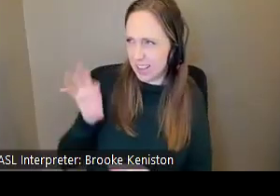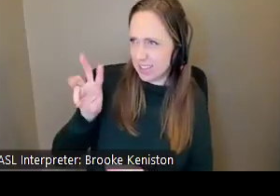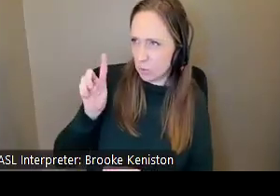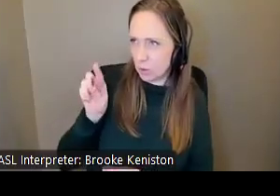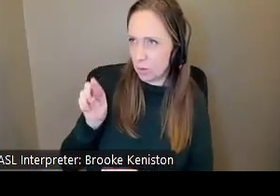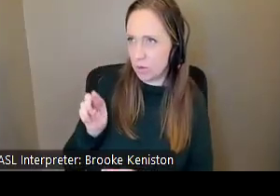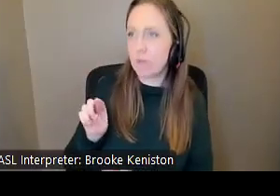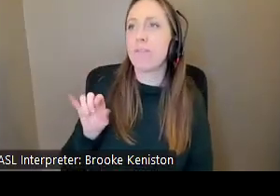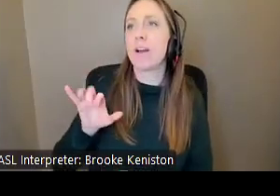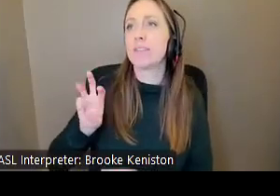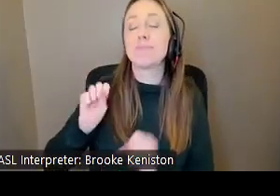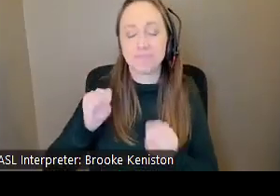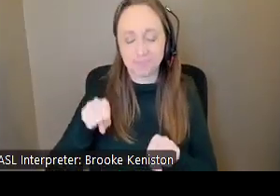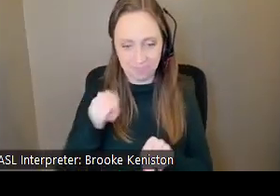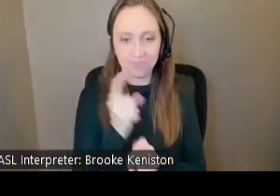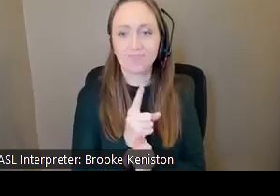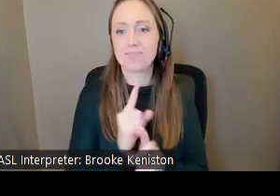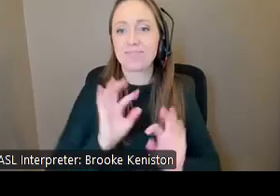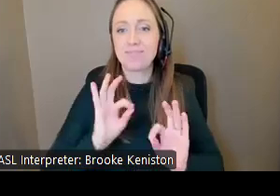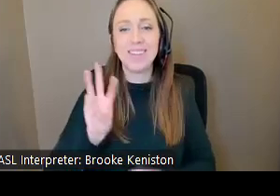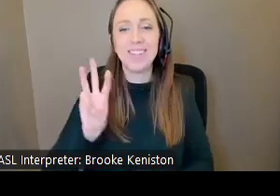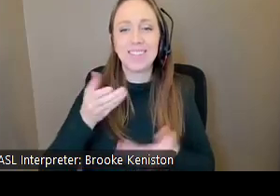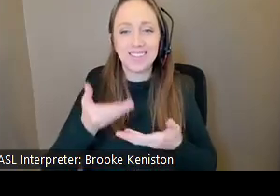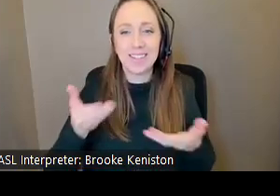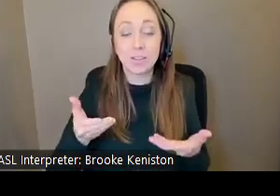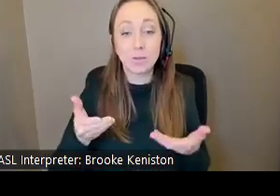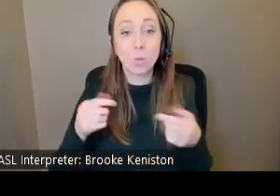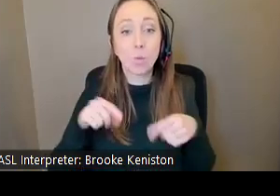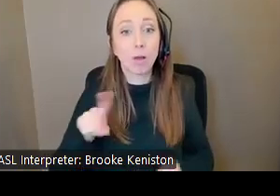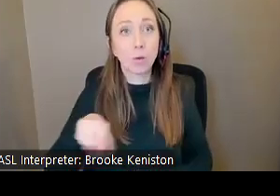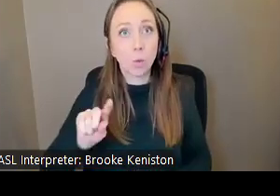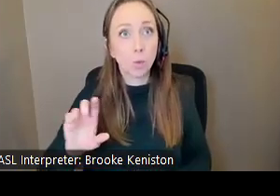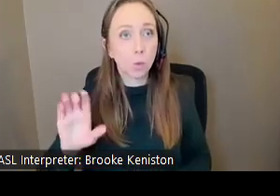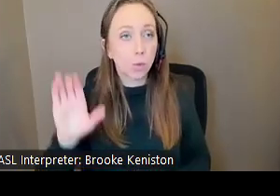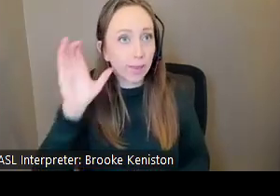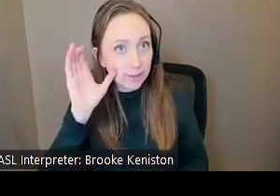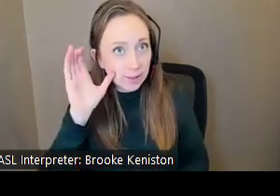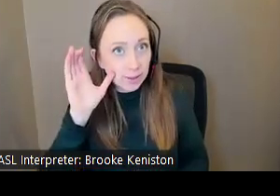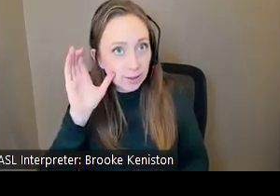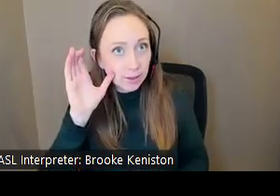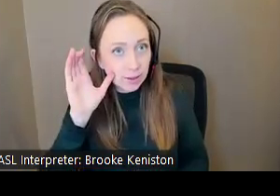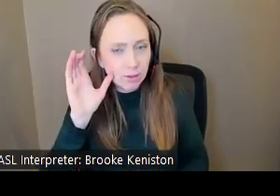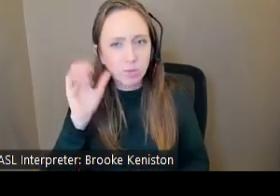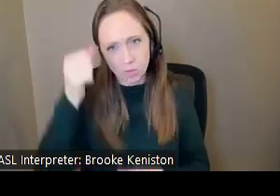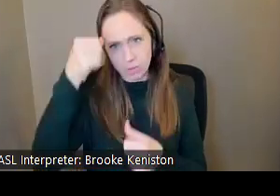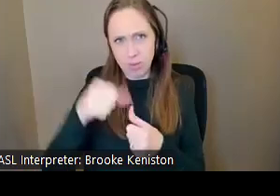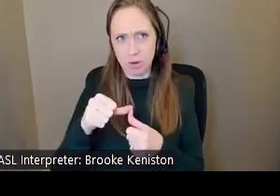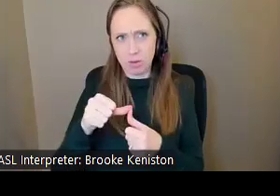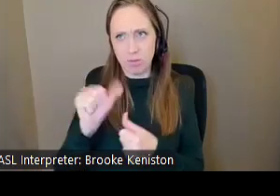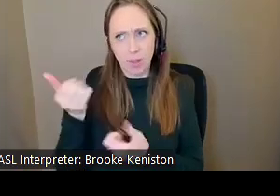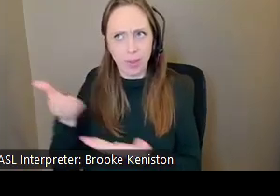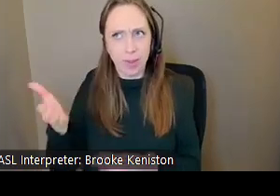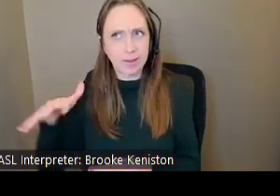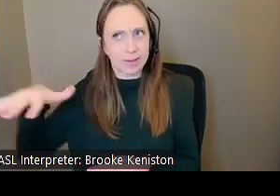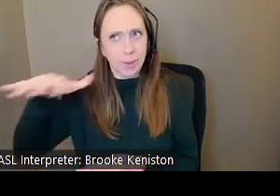as you listen to these things, think of things that are not on the board, right? This is not an exhaustive list. This is just some things that we feel like